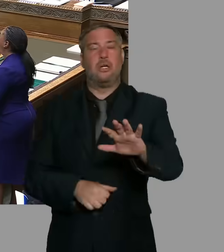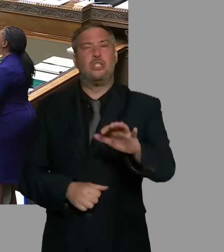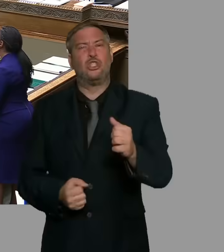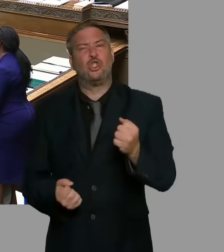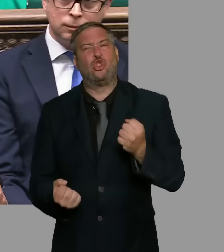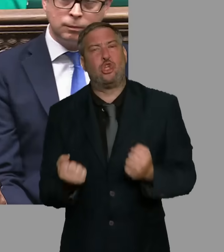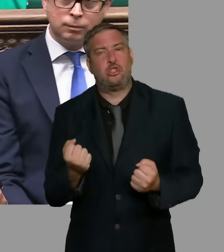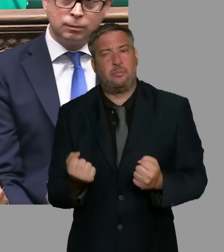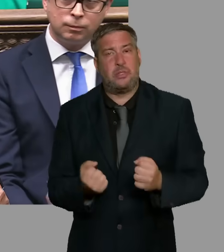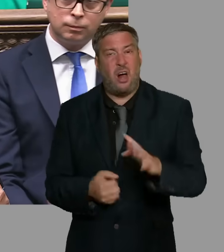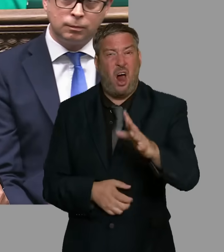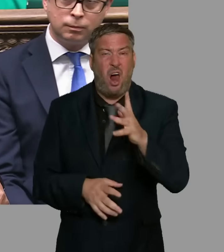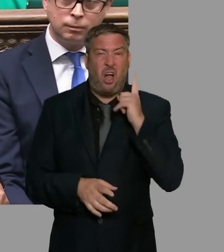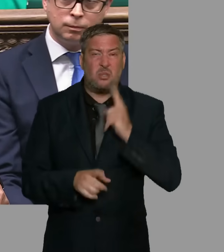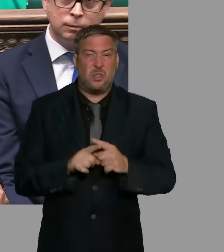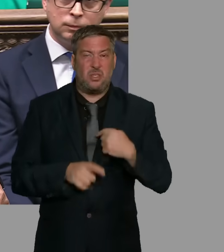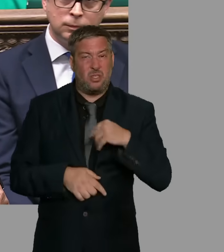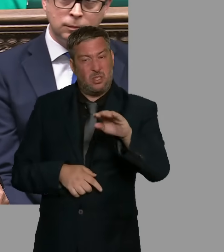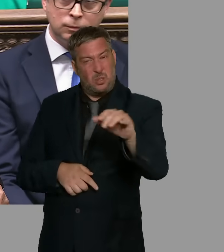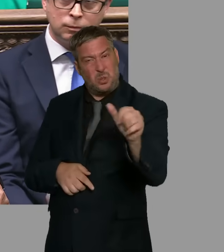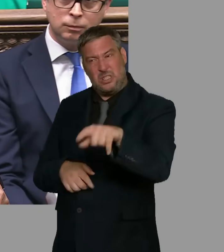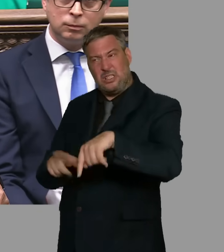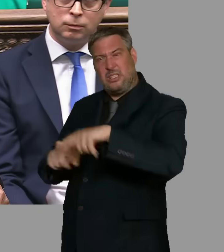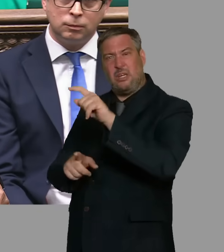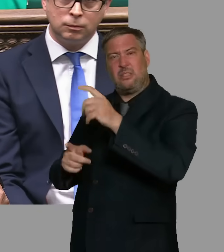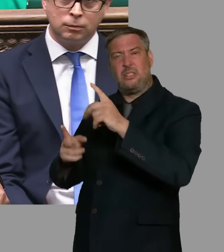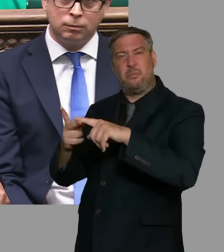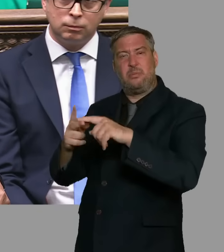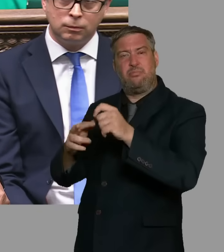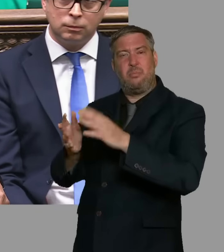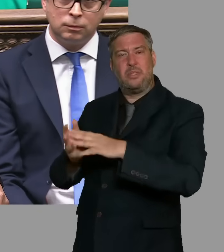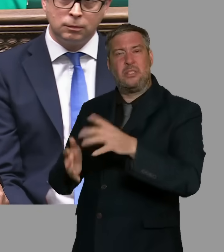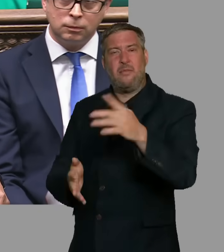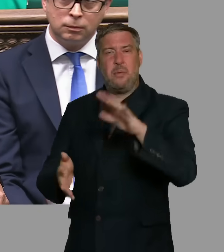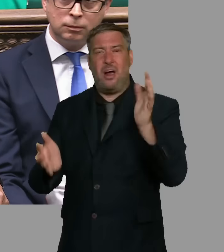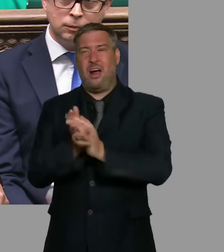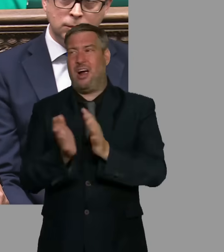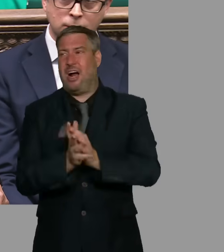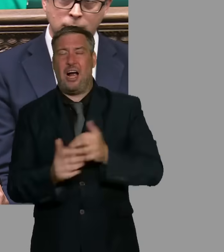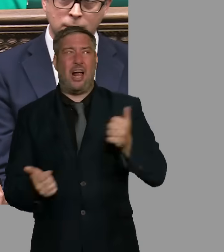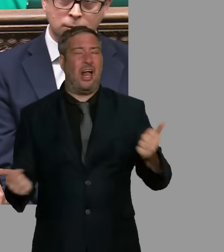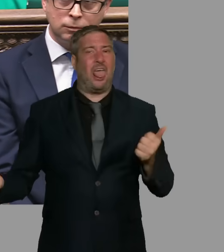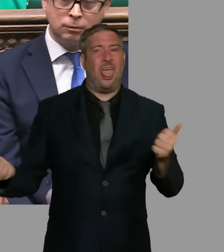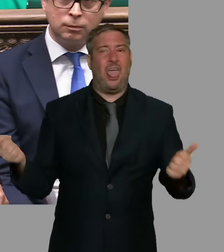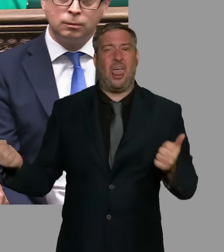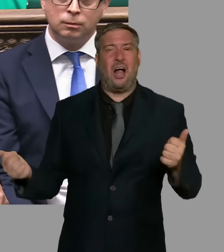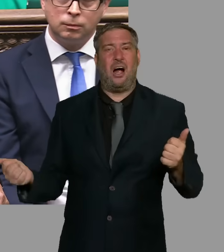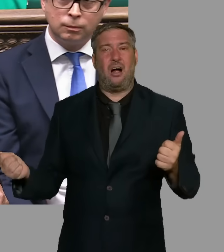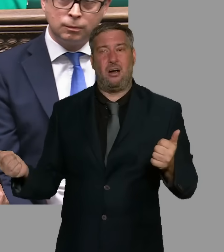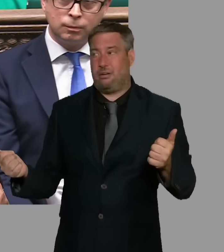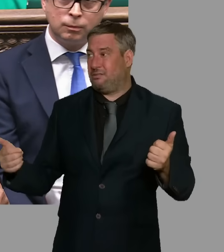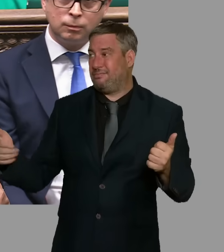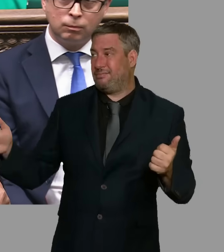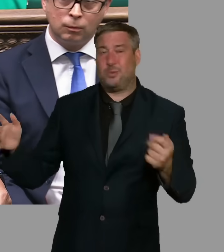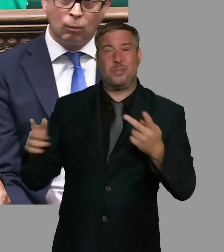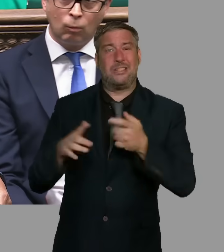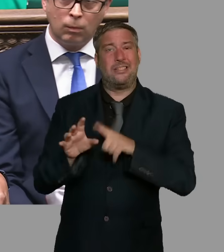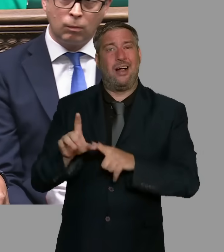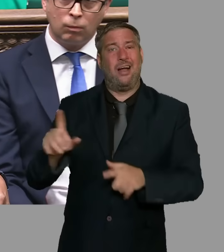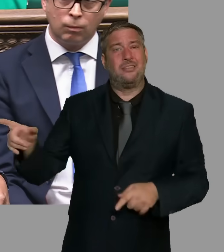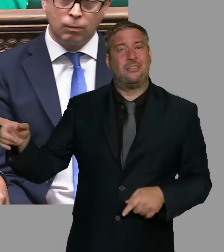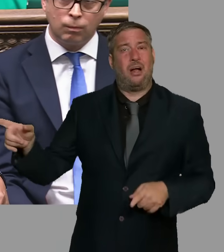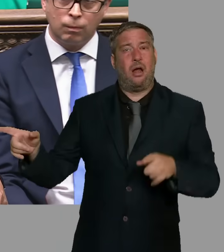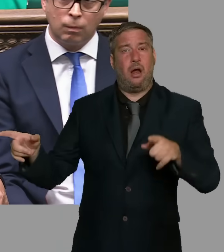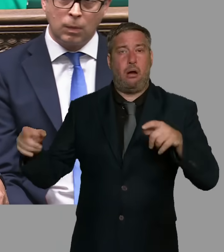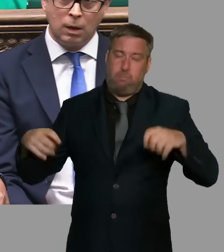bench. So I will ask him again, will he make sure that these documents are published, and will he actually instruct Peter Mandelson to publish all